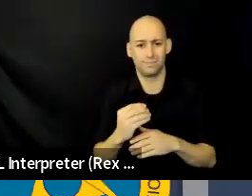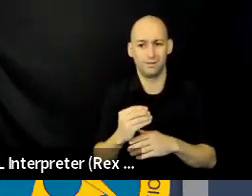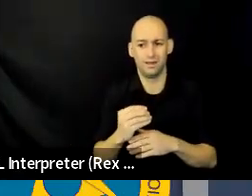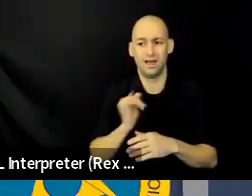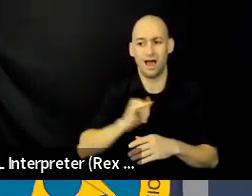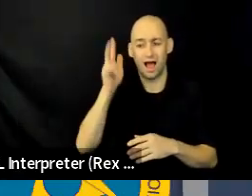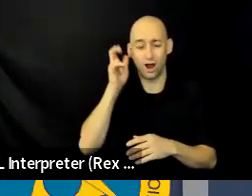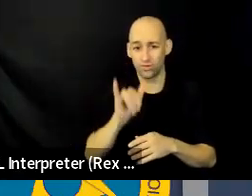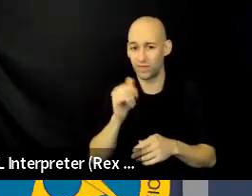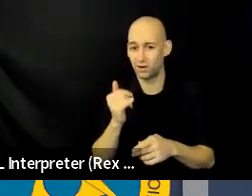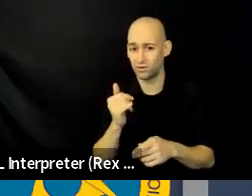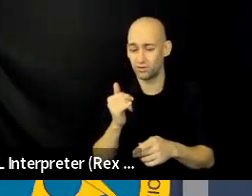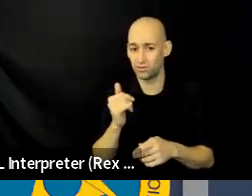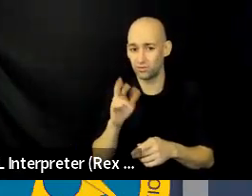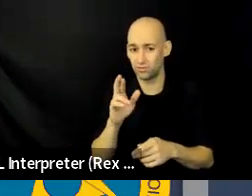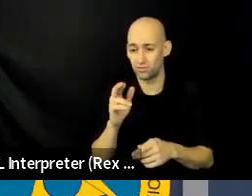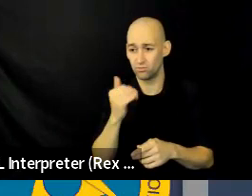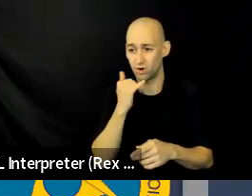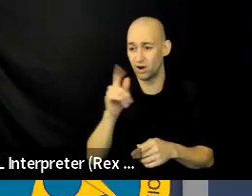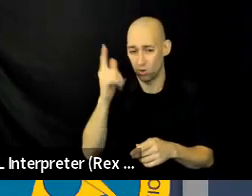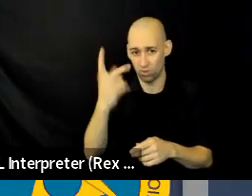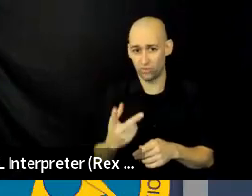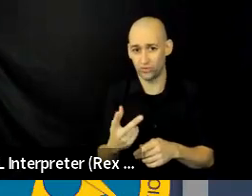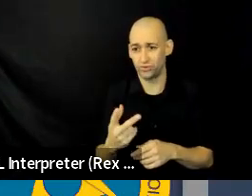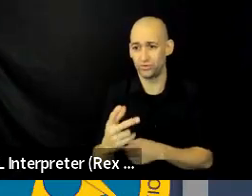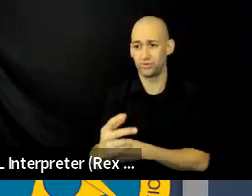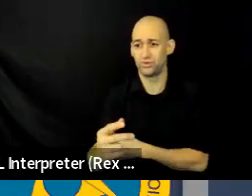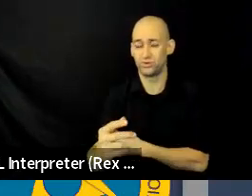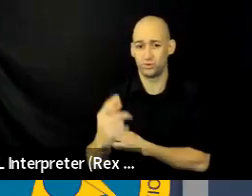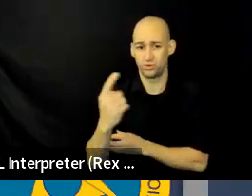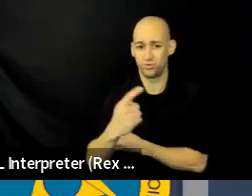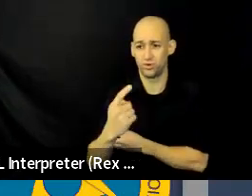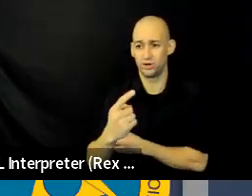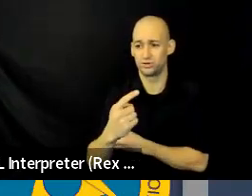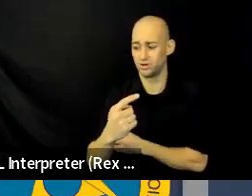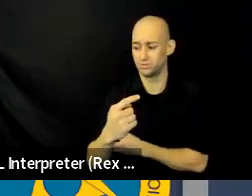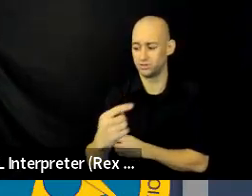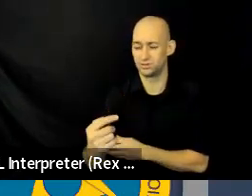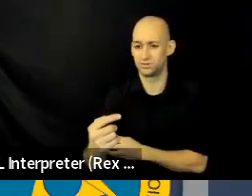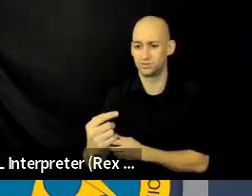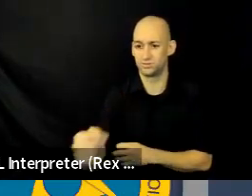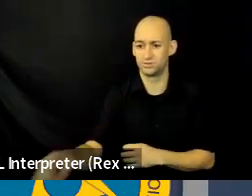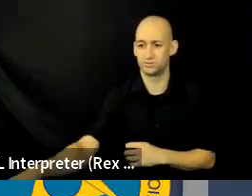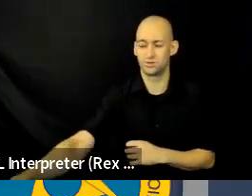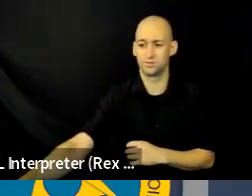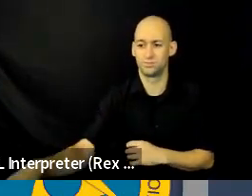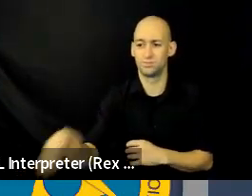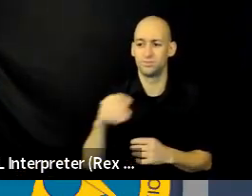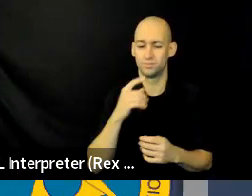heard that wrong, I think it's a third, yeah, a third of it. Yeah. right? Is it about a third? Maybe I can add something and